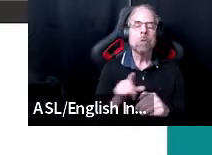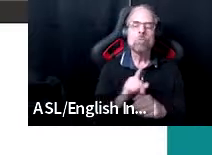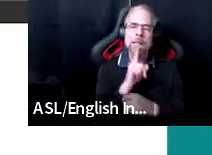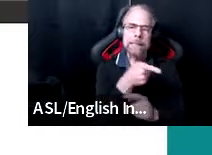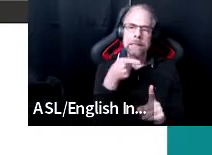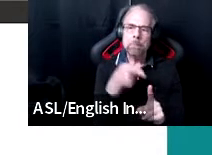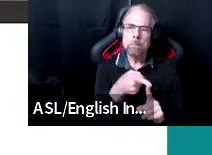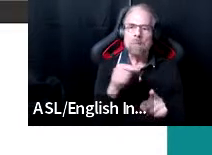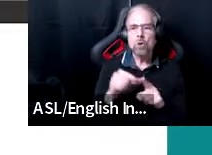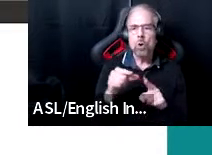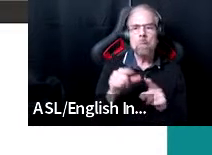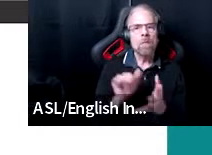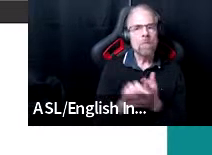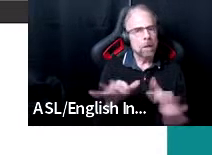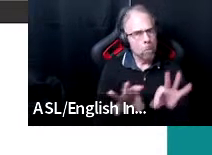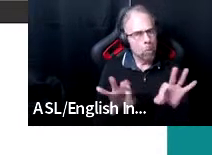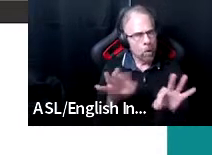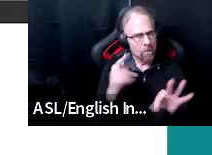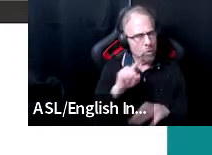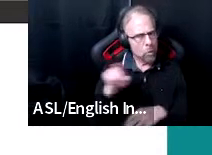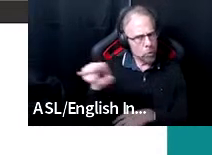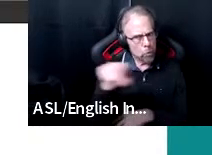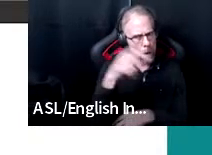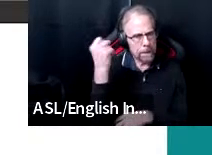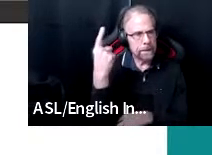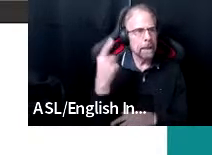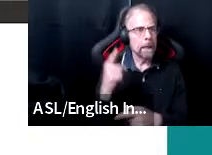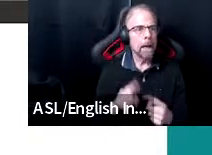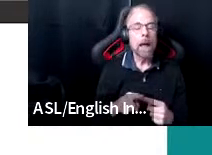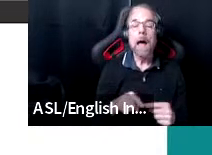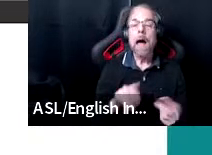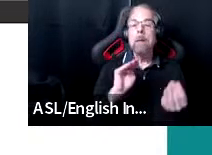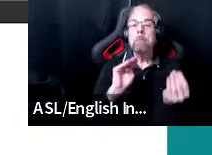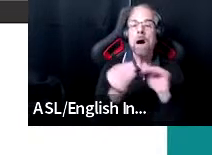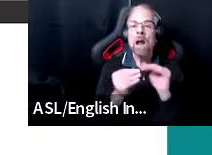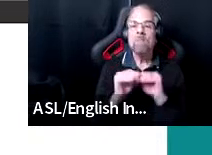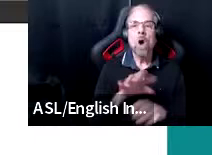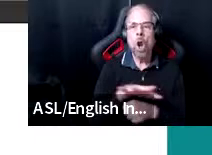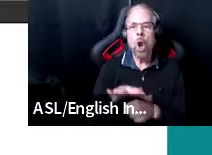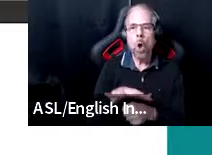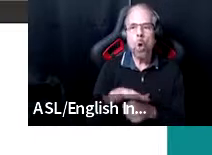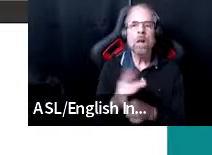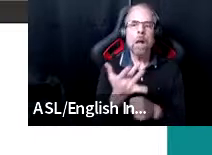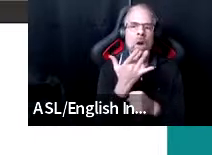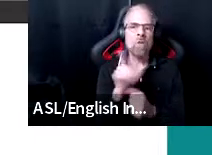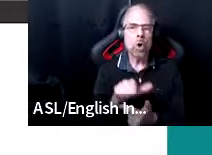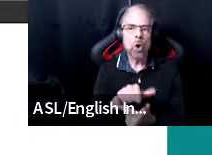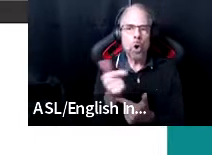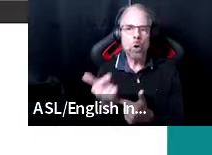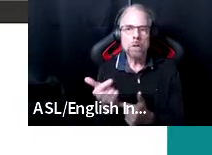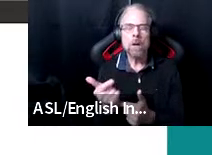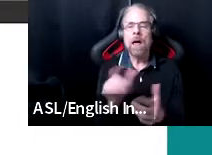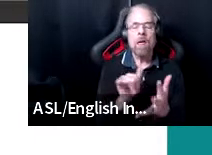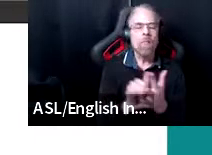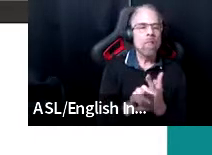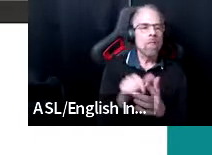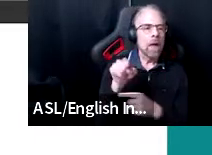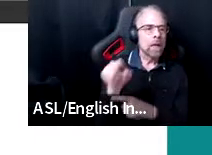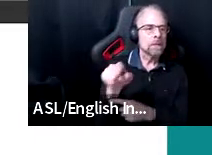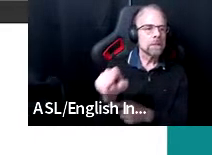that are really valuable for you to understand. The modified locally preferred alternative is the set of